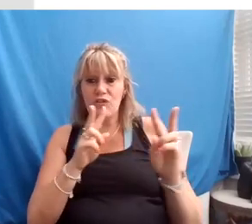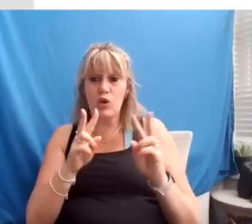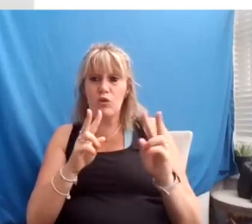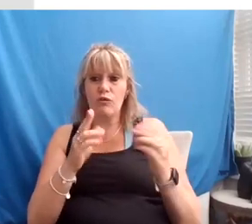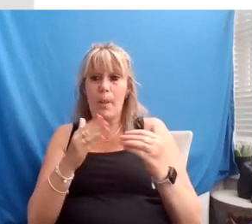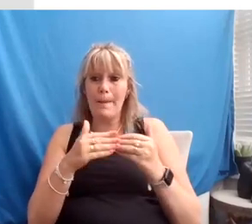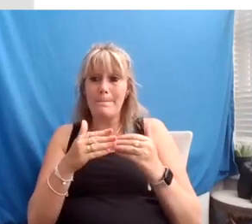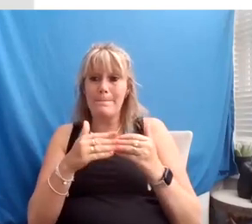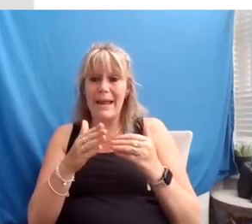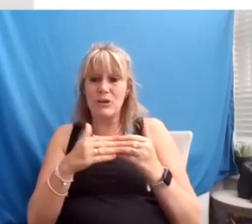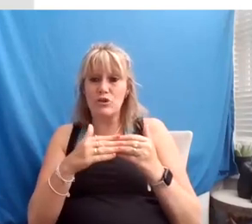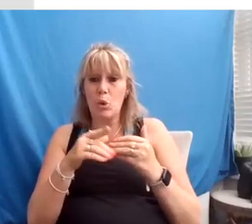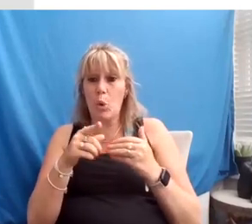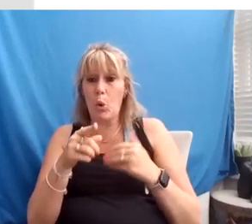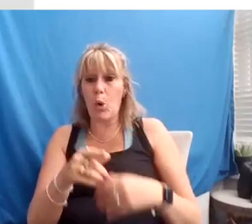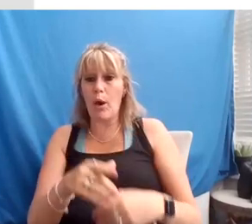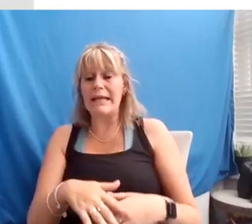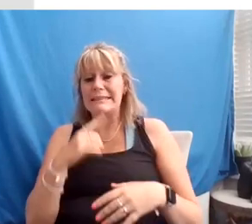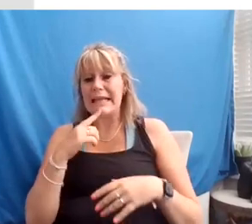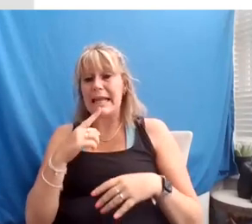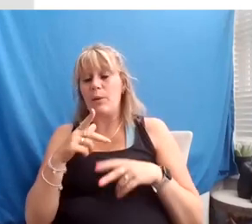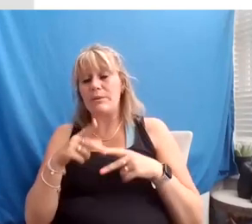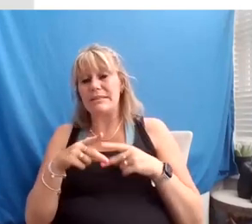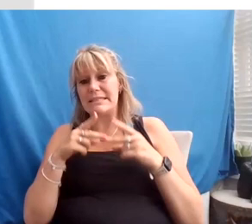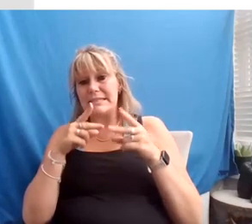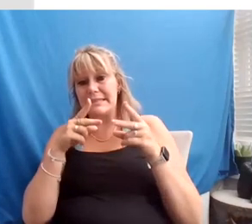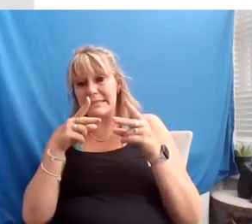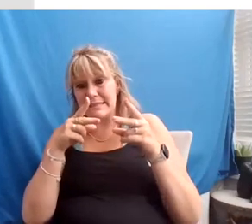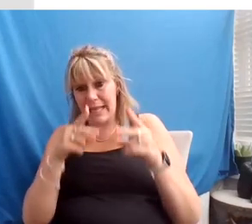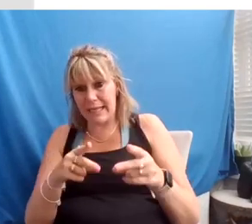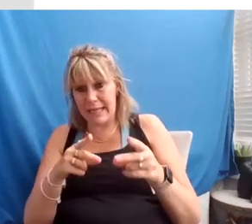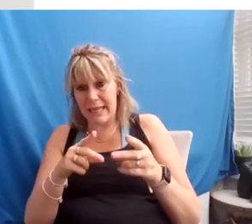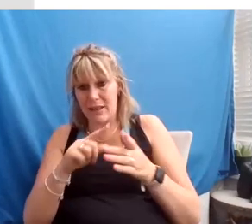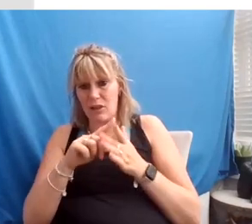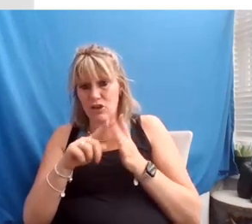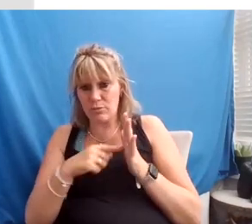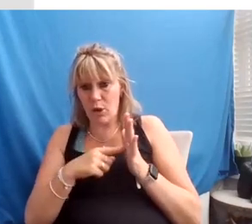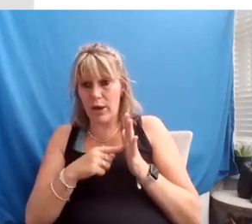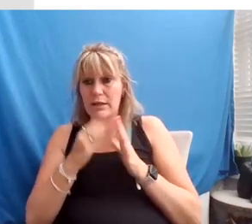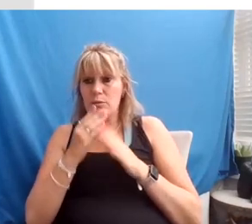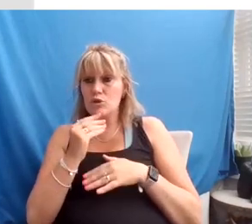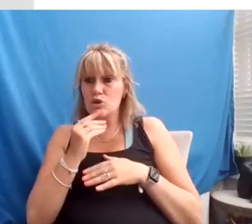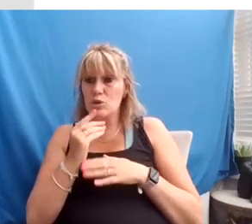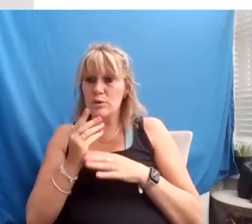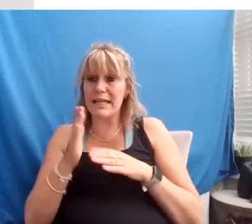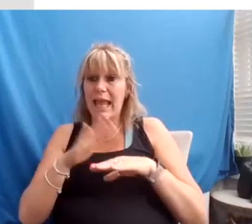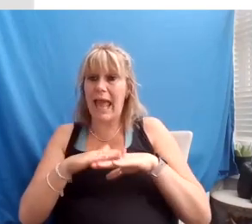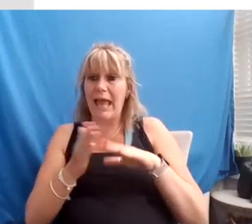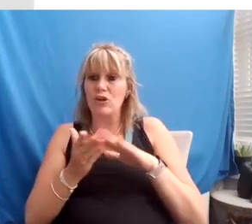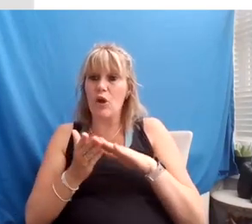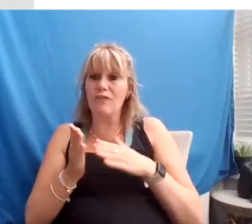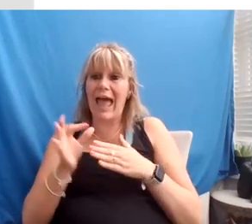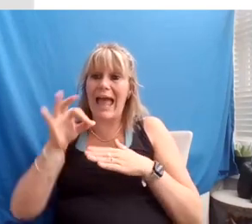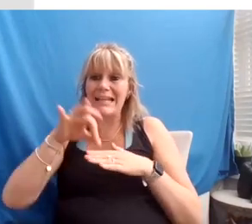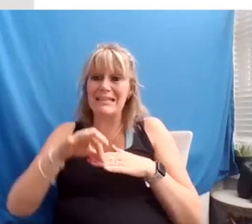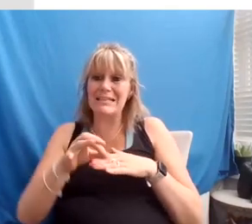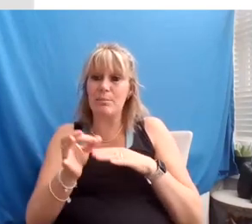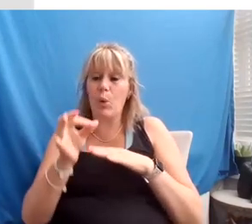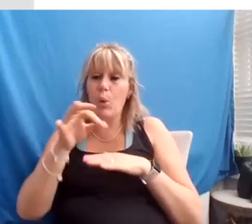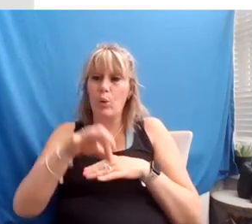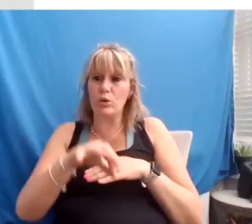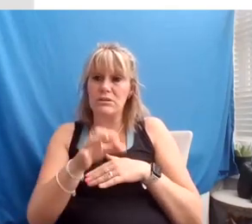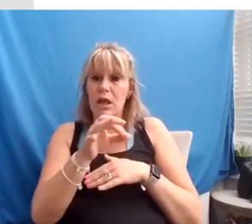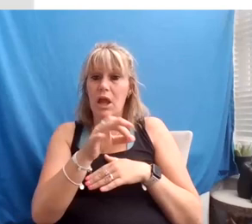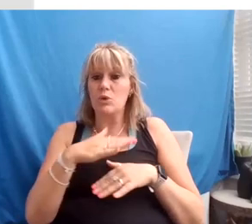she submitted it that it was a technique where she was using hand over hand support. I just wanted to